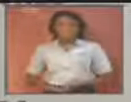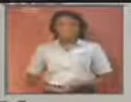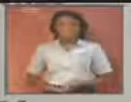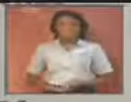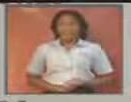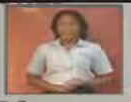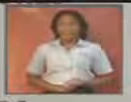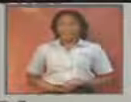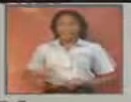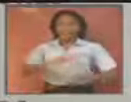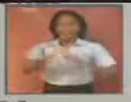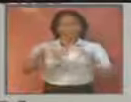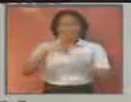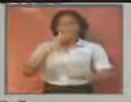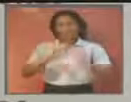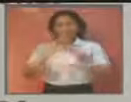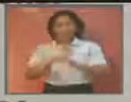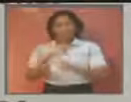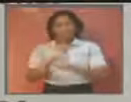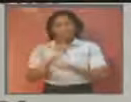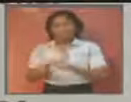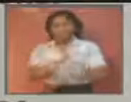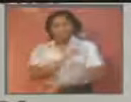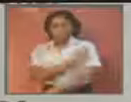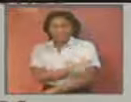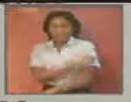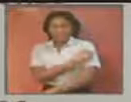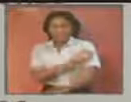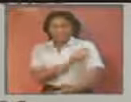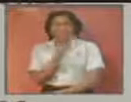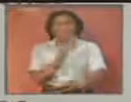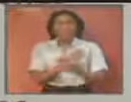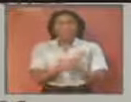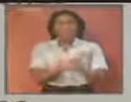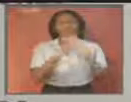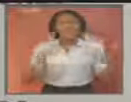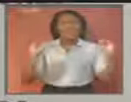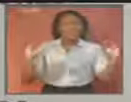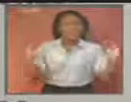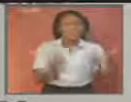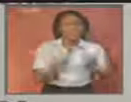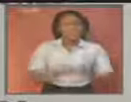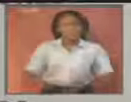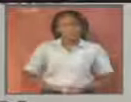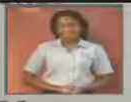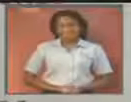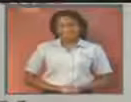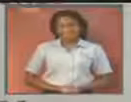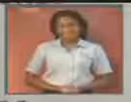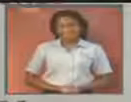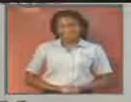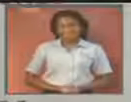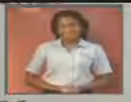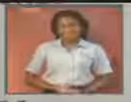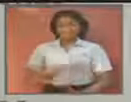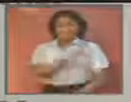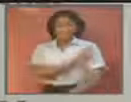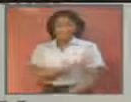and all healthcare providers. Again, good morning. The RHA, folks, is one of the